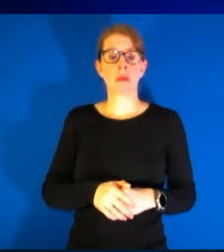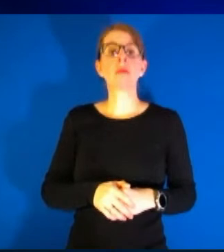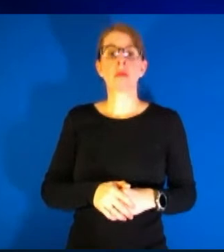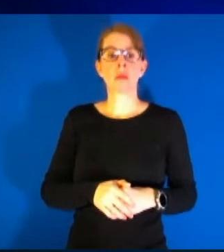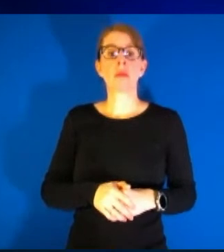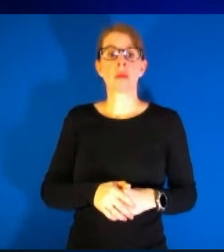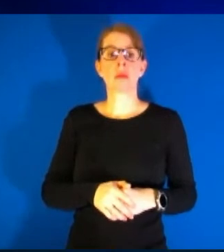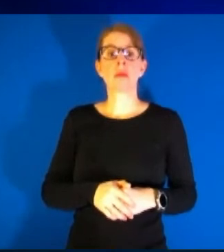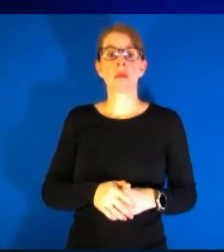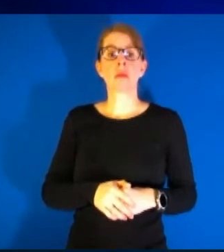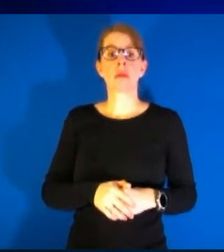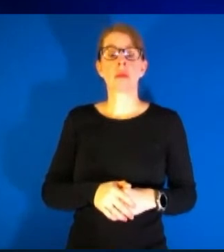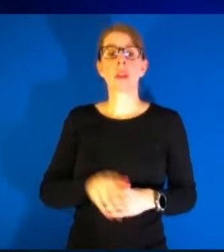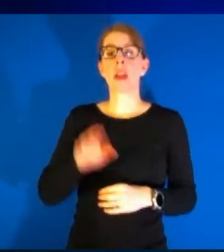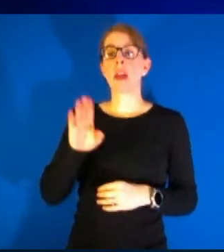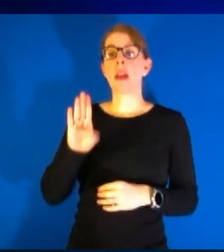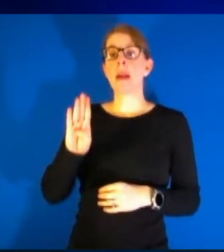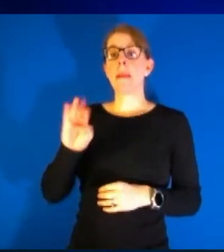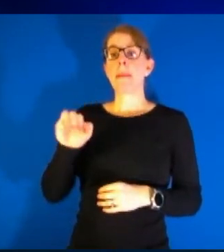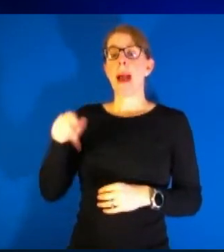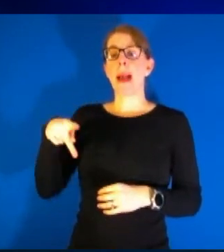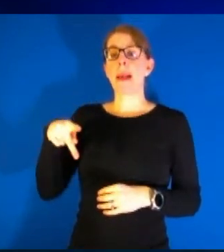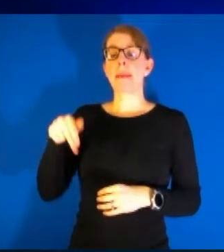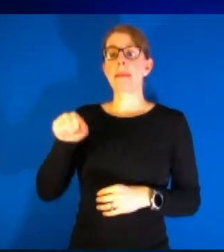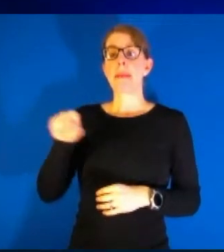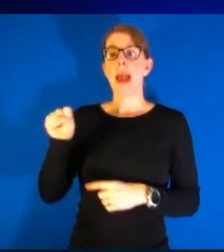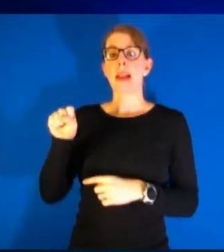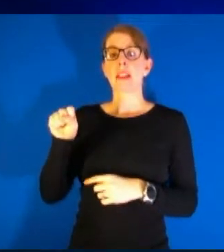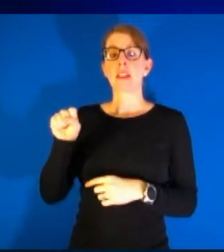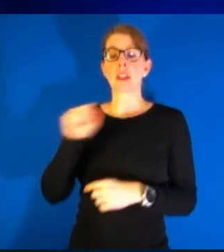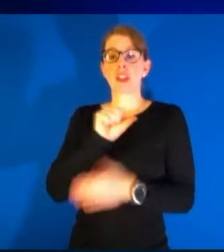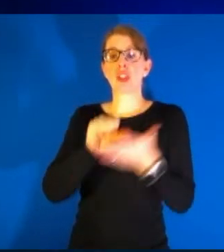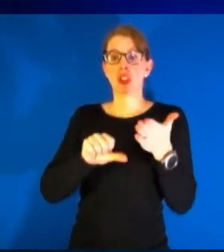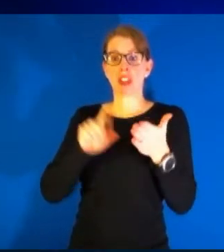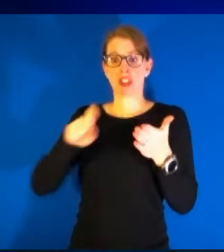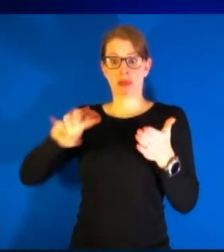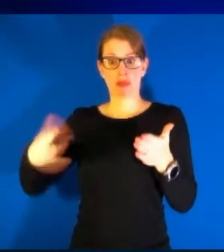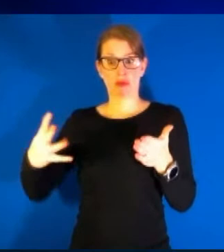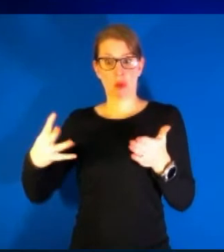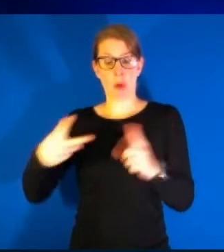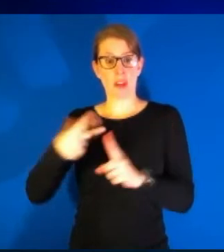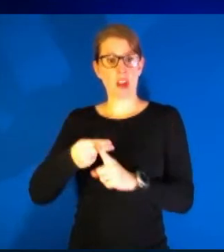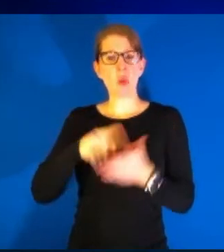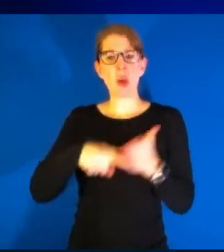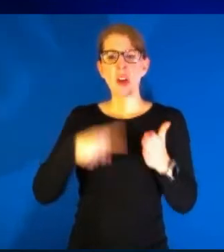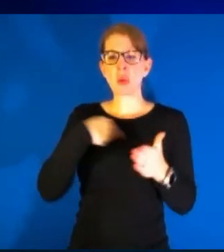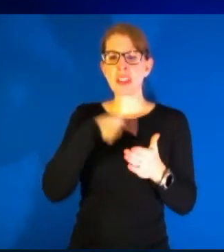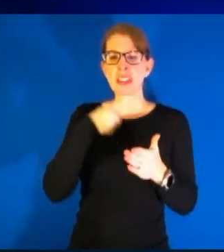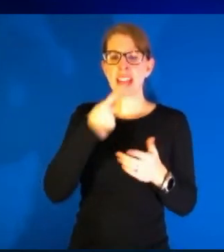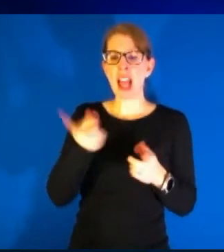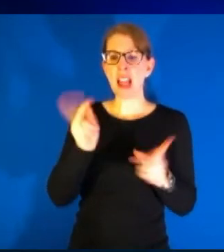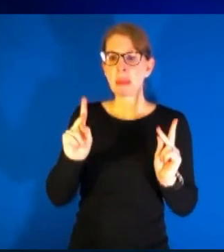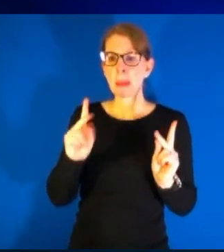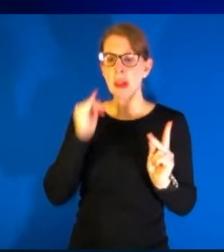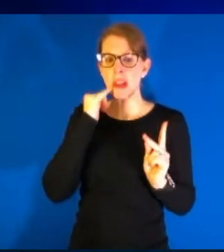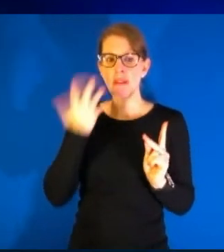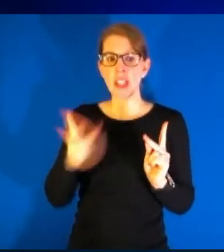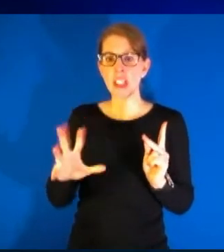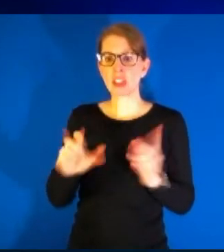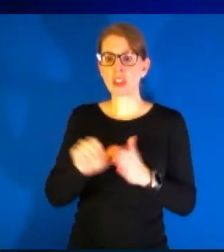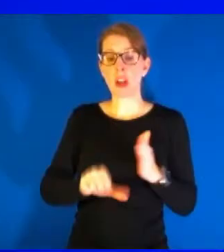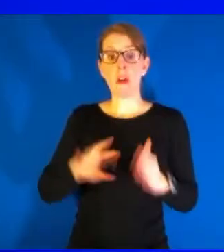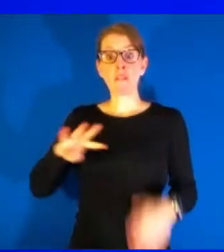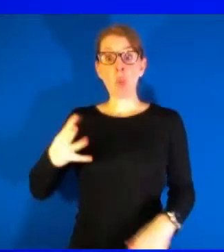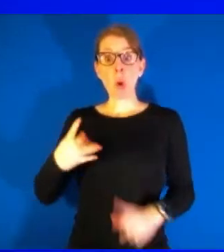a fourth shot? I would say, yeah. What are we saying to people who I have mean, had major surgeries? if we're talking about a fourth shot,